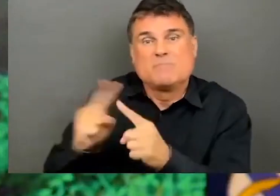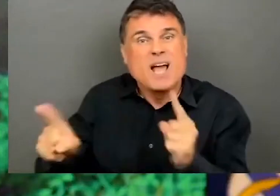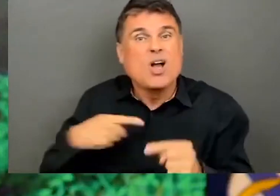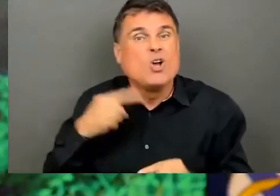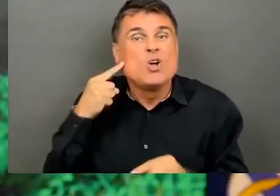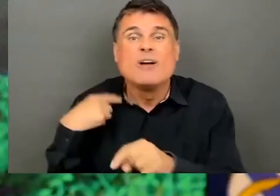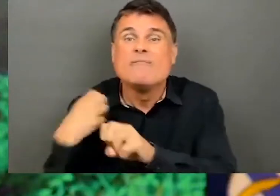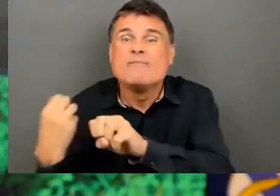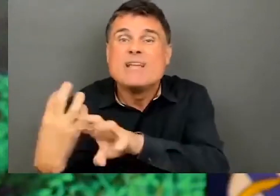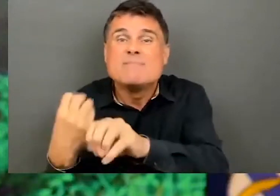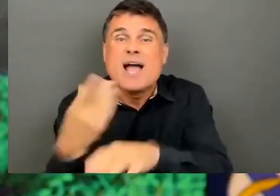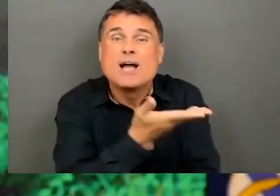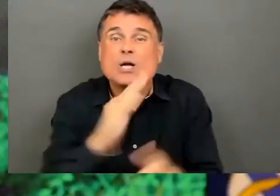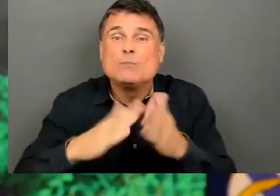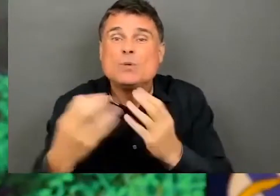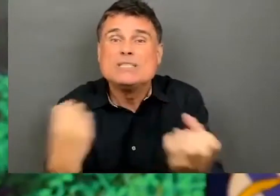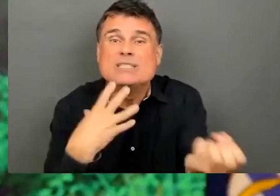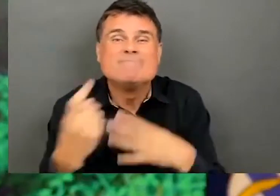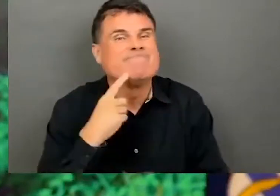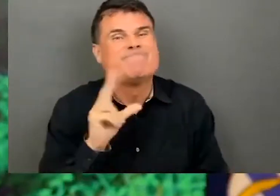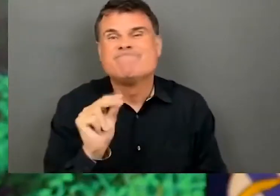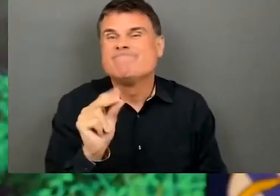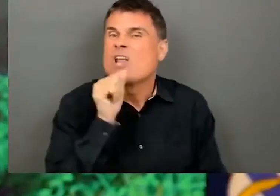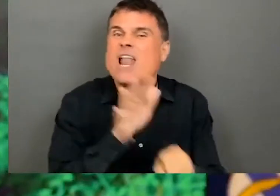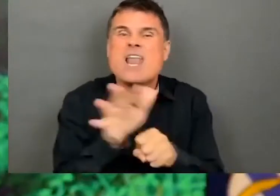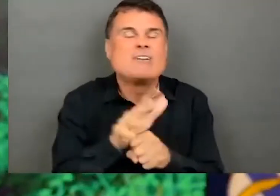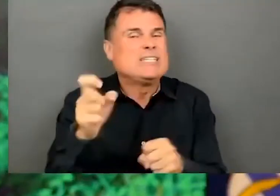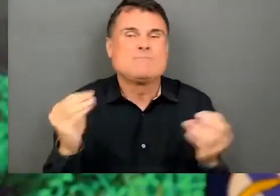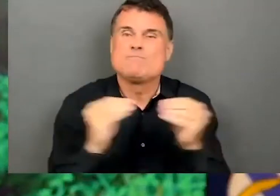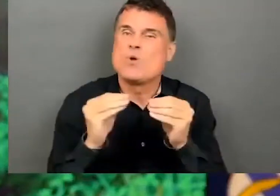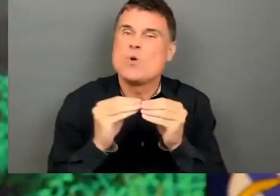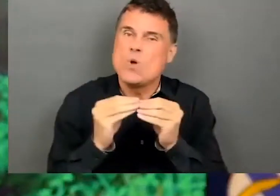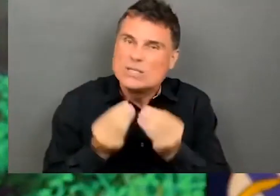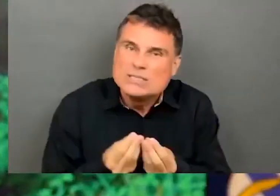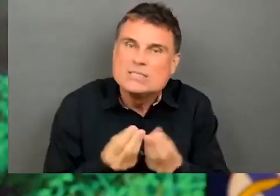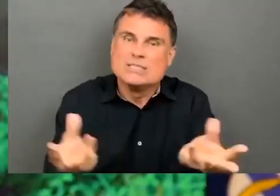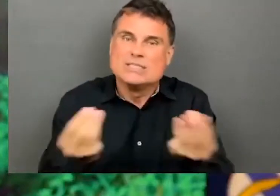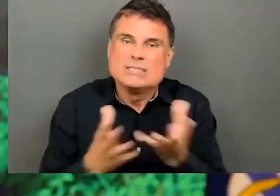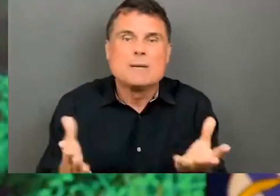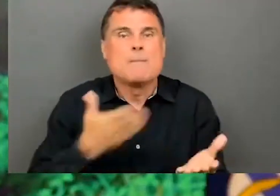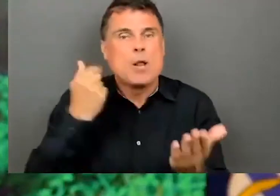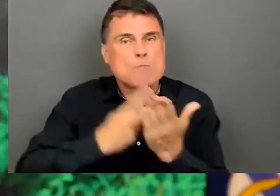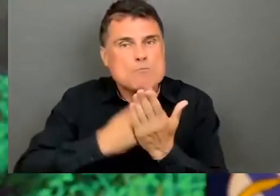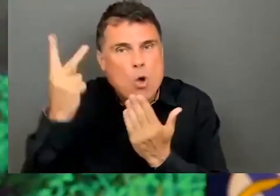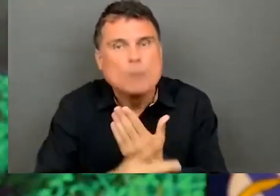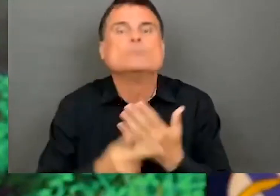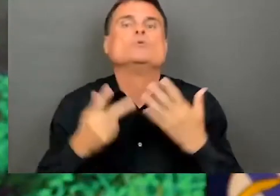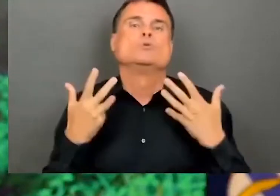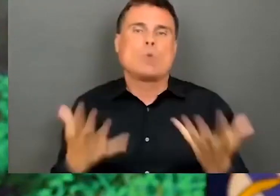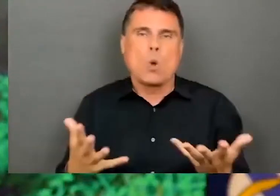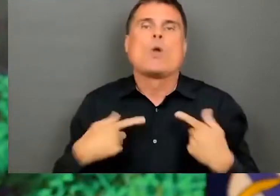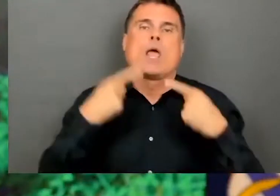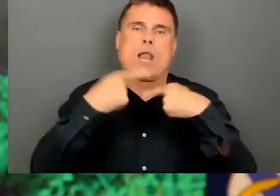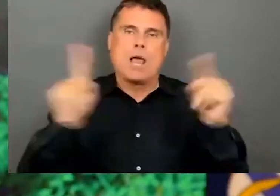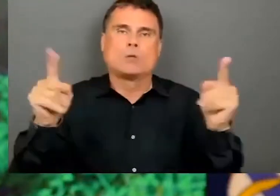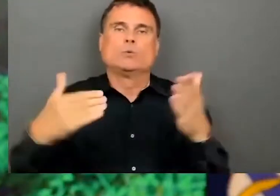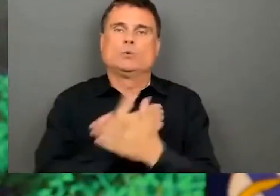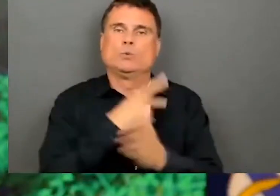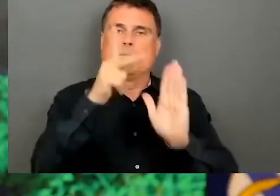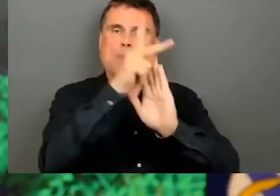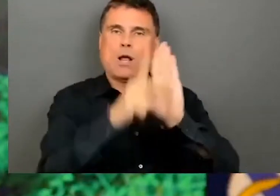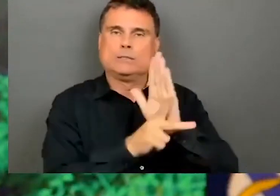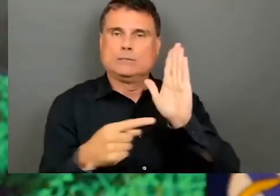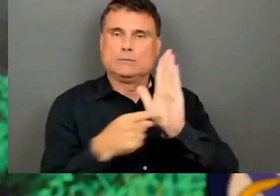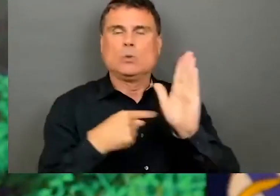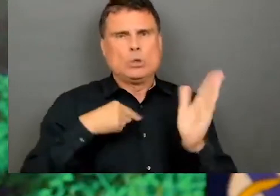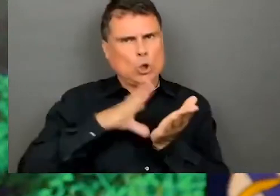to safer supply are needed. Today's new policy builds on what we learned during the pandemic and includes input from